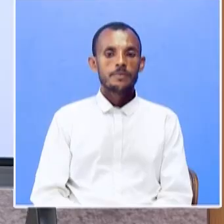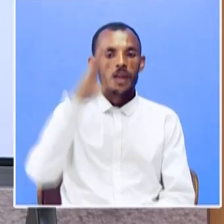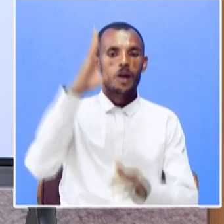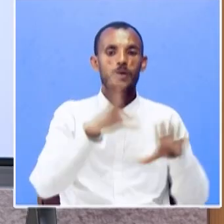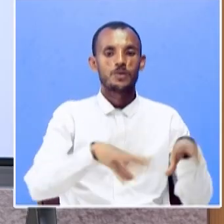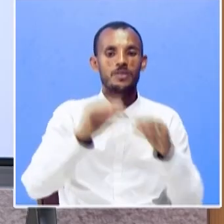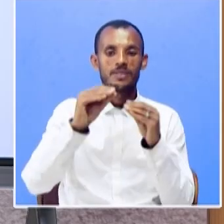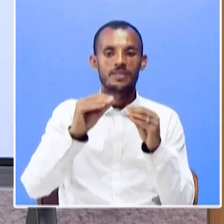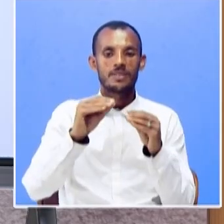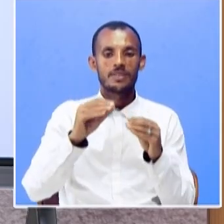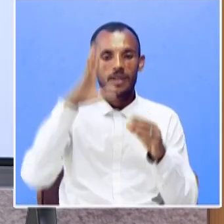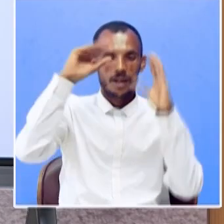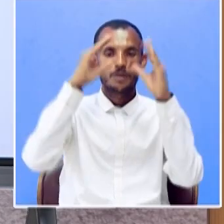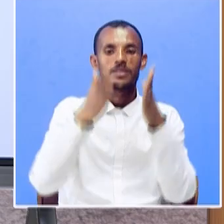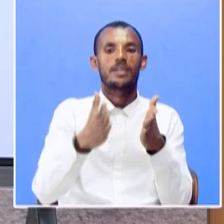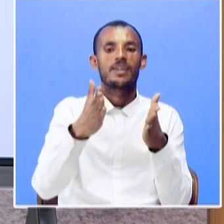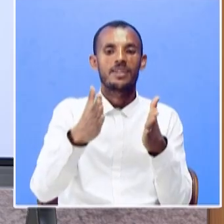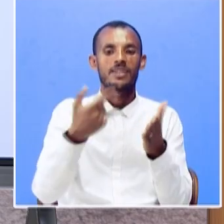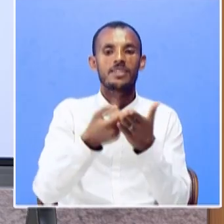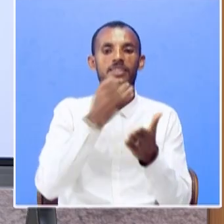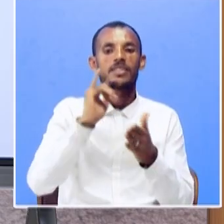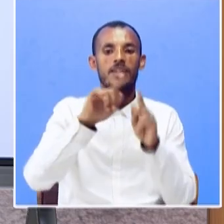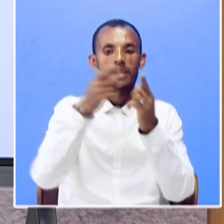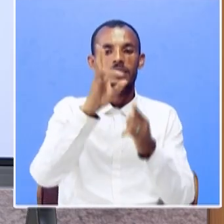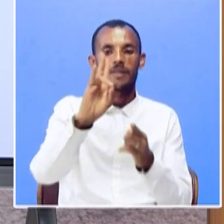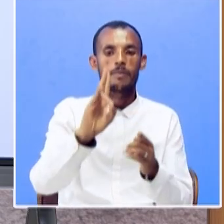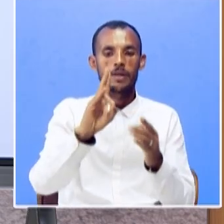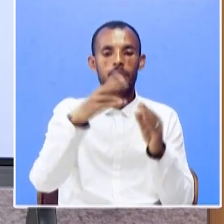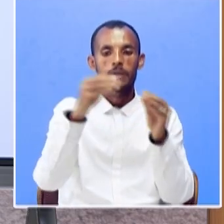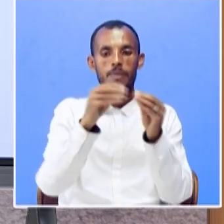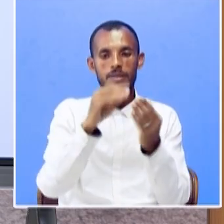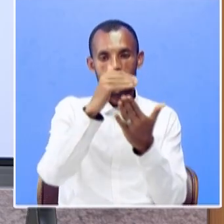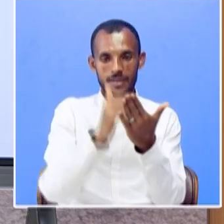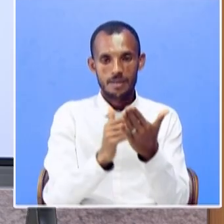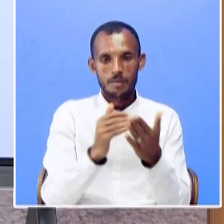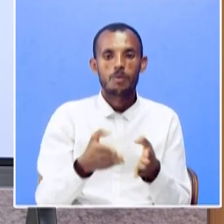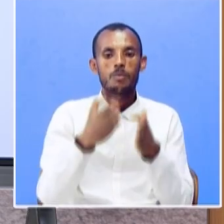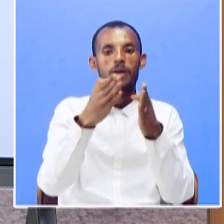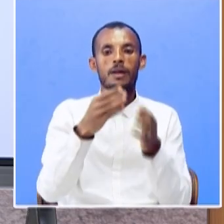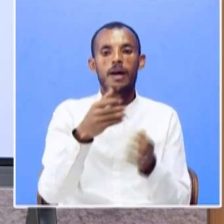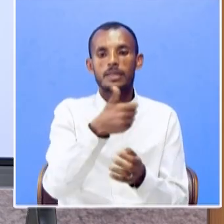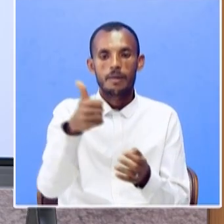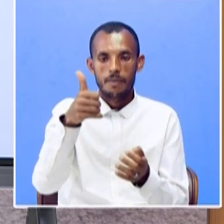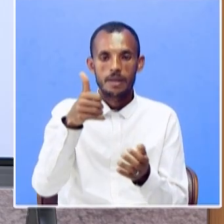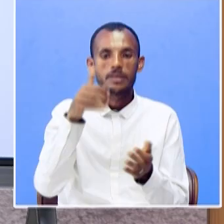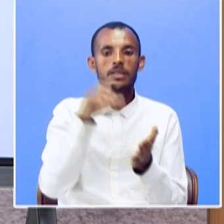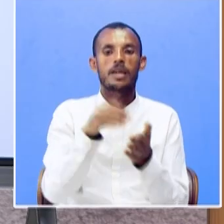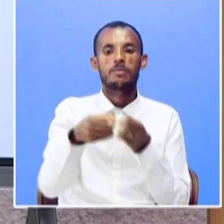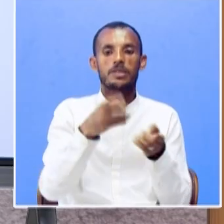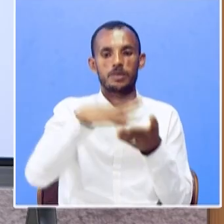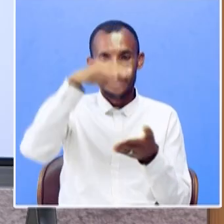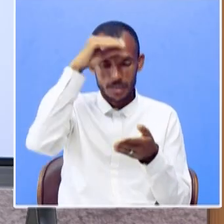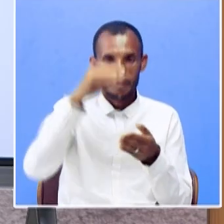Hello students, hello teacher. This is grade 7 mathematics lesson brought to you by Addis Ababa City